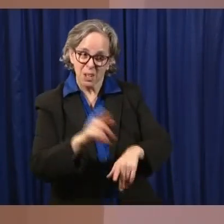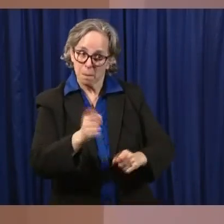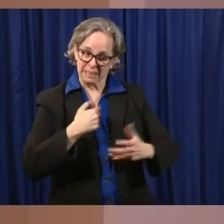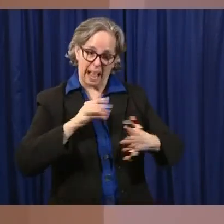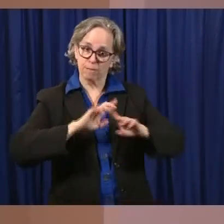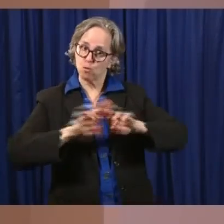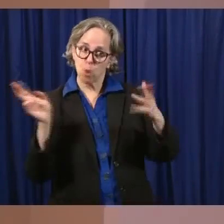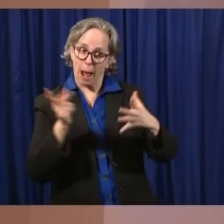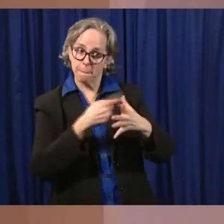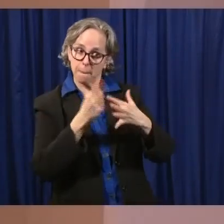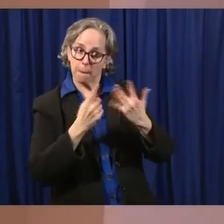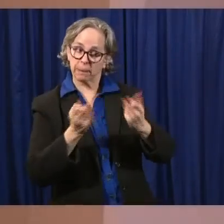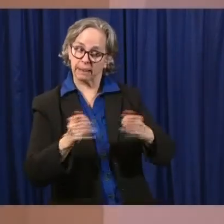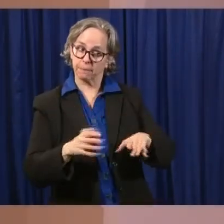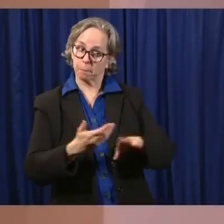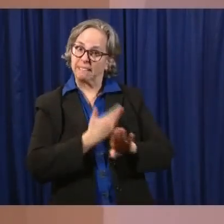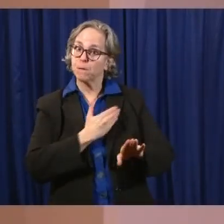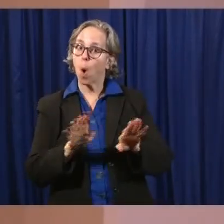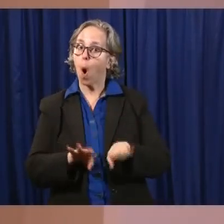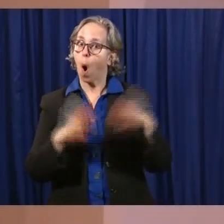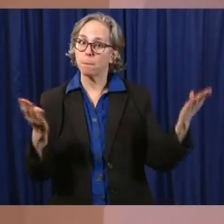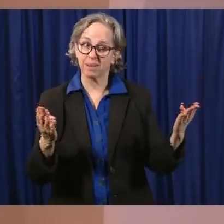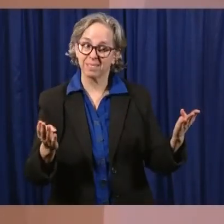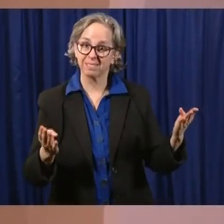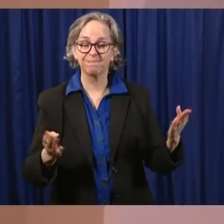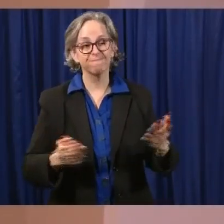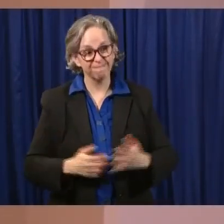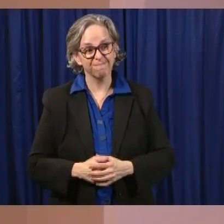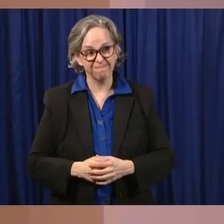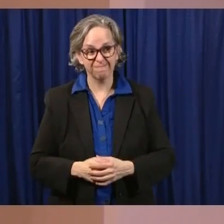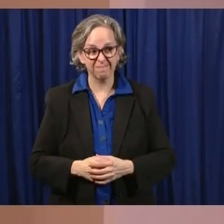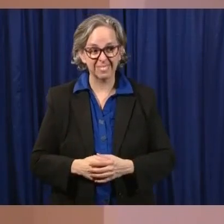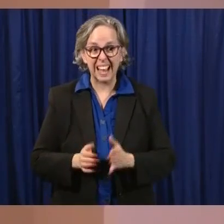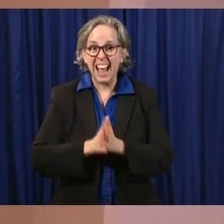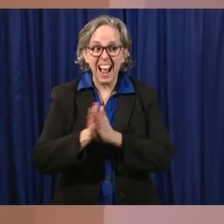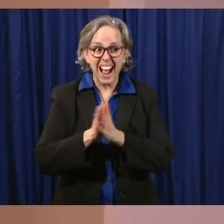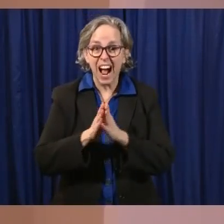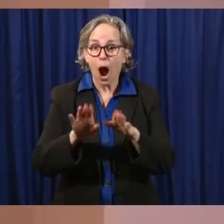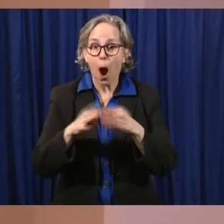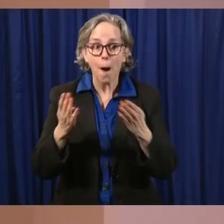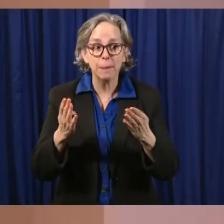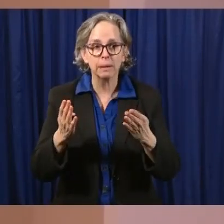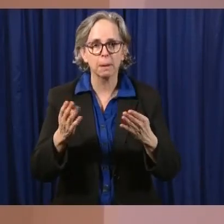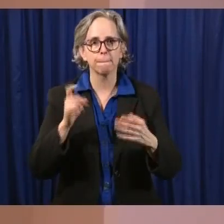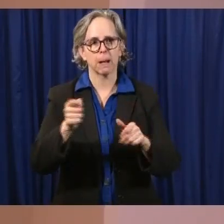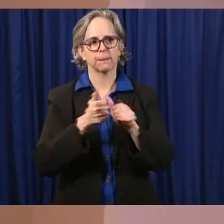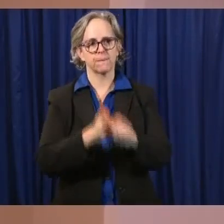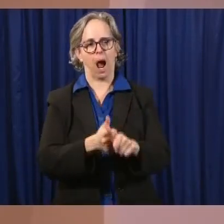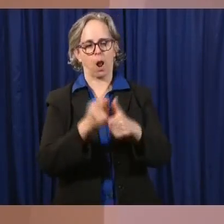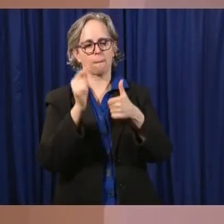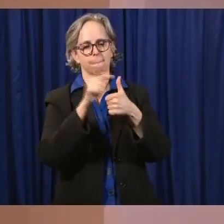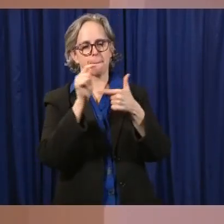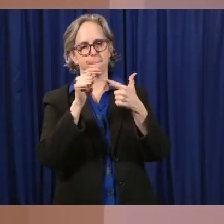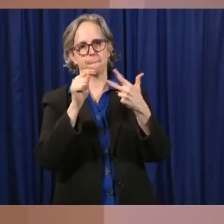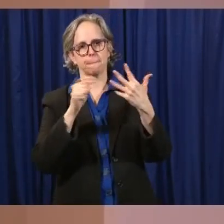forefront of the restart, so to speak, when that time comes. And